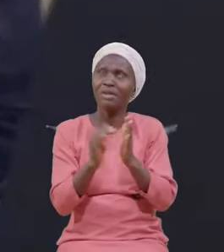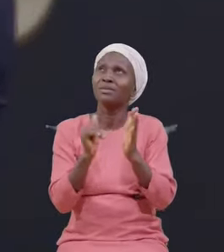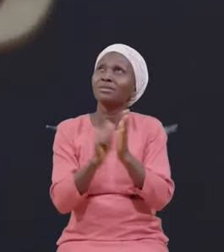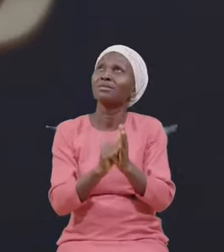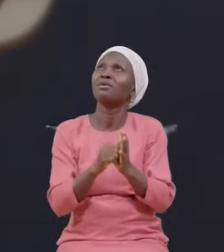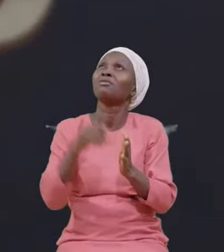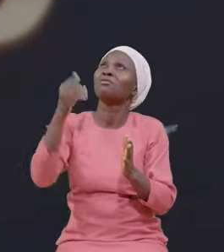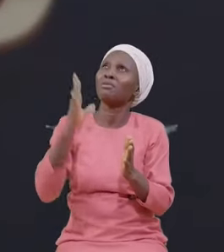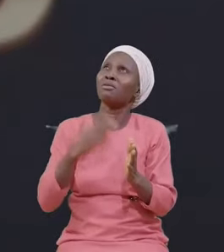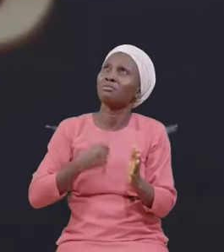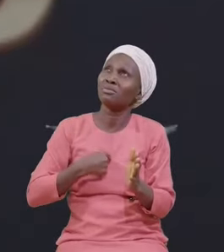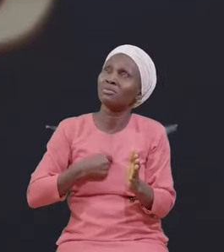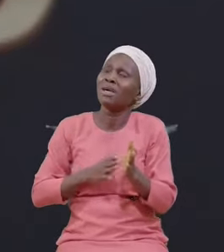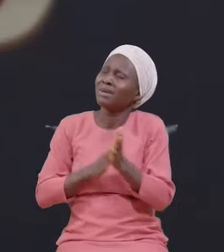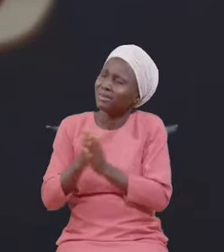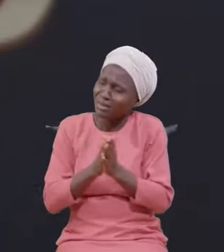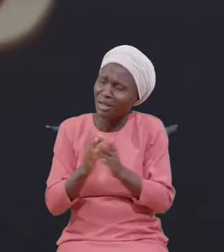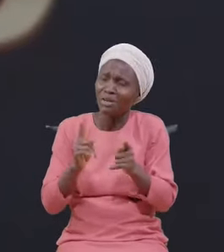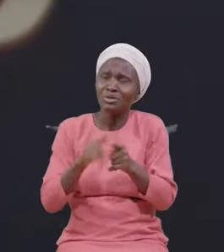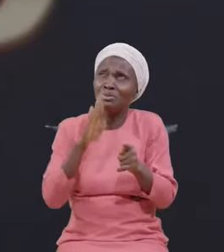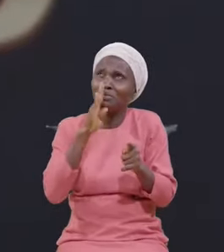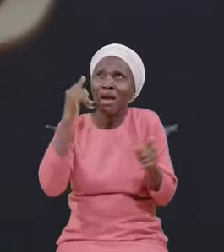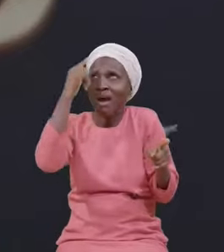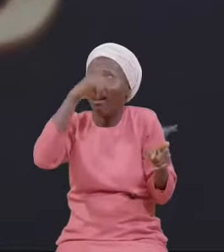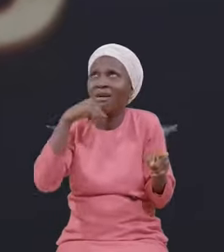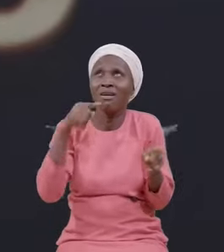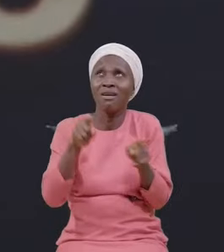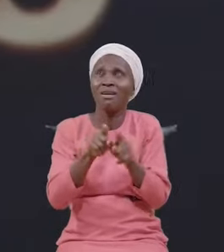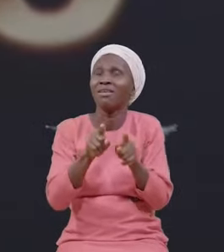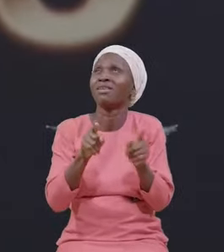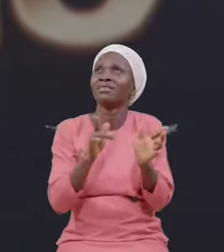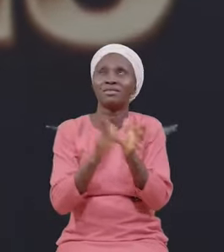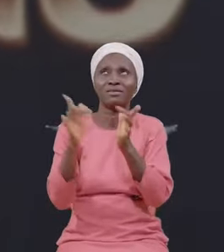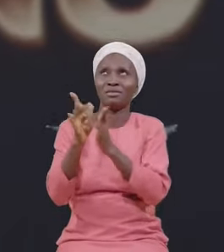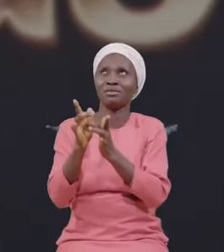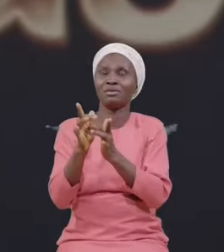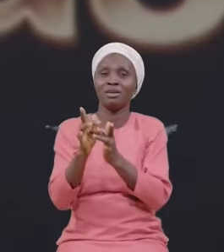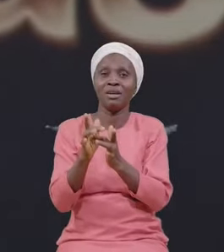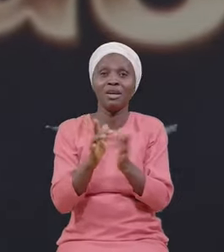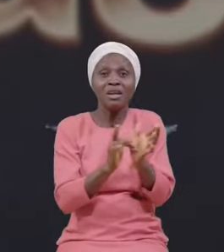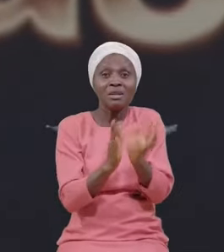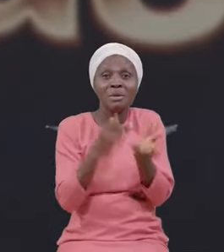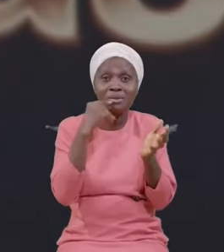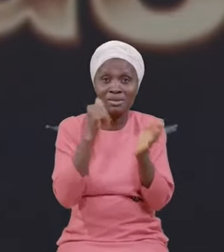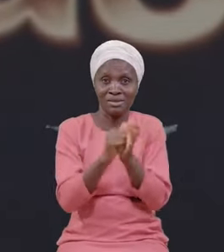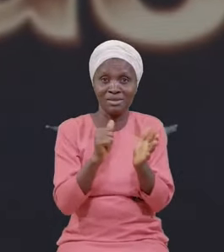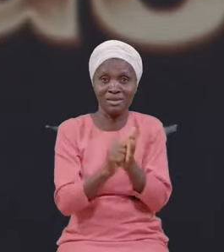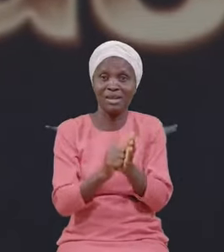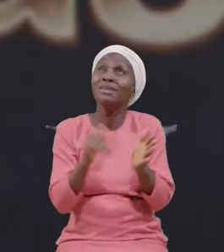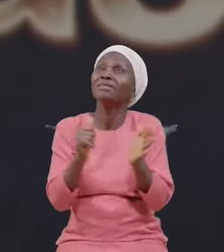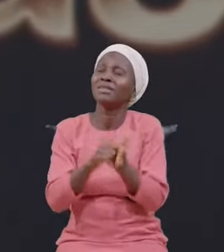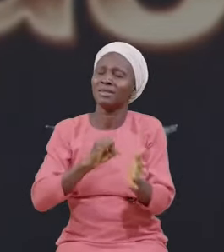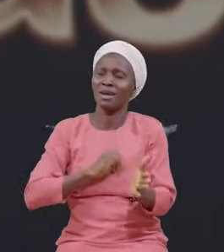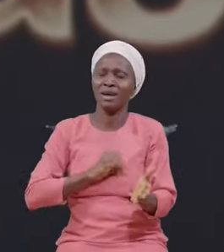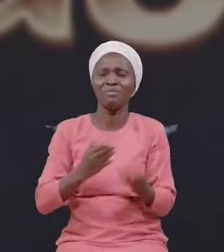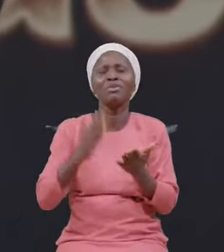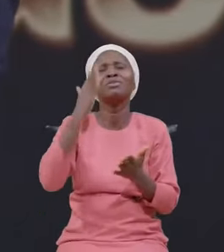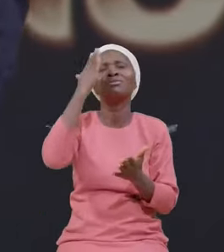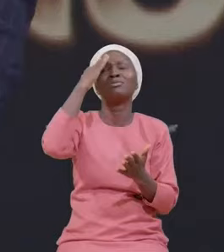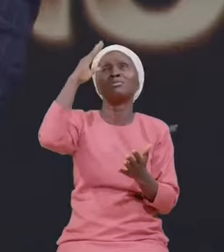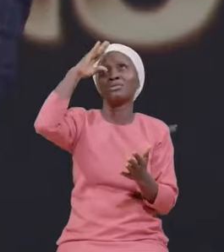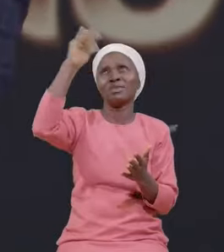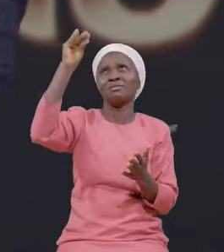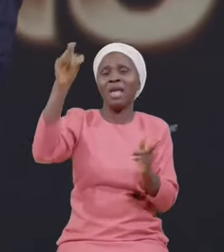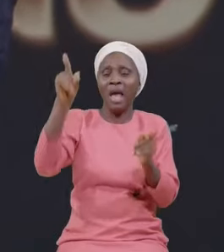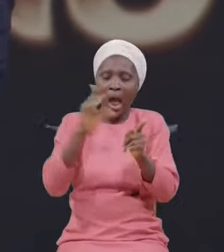desire Paul the Apostle said that I may know him and the power of his resurrection open your mouth and